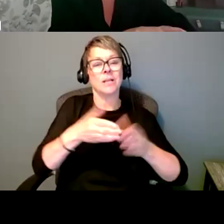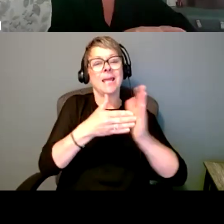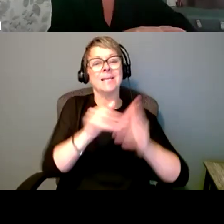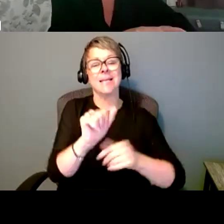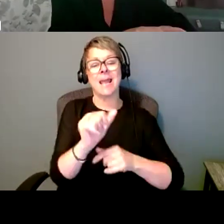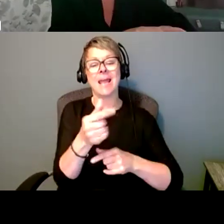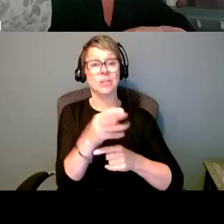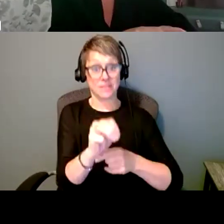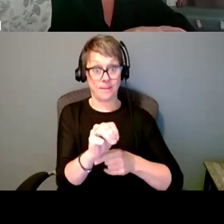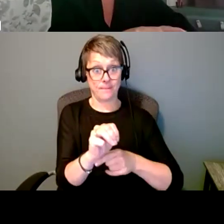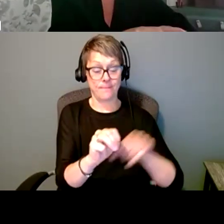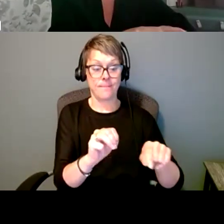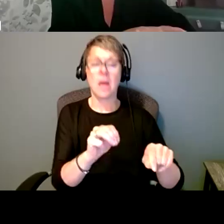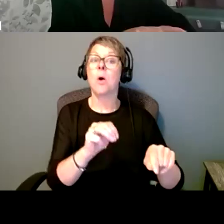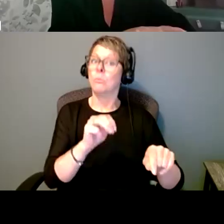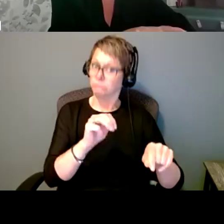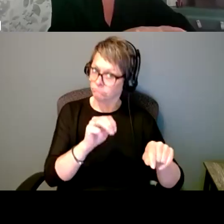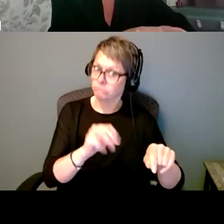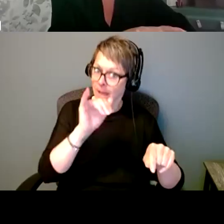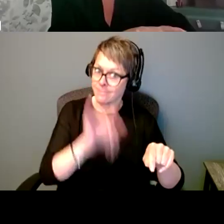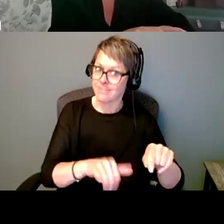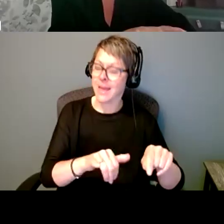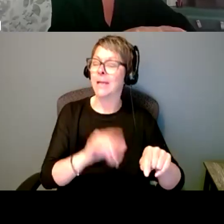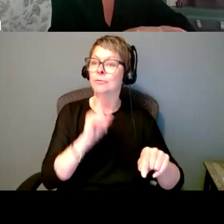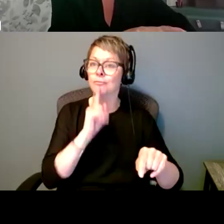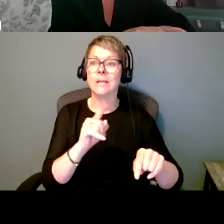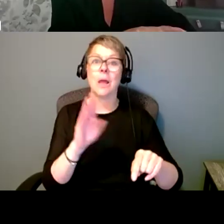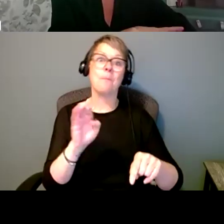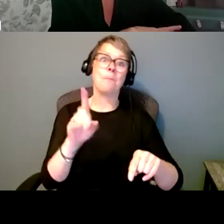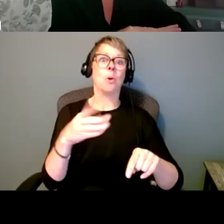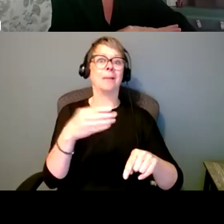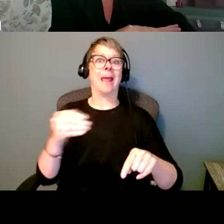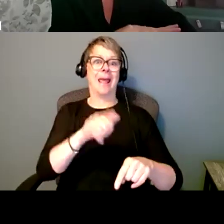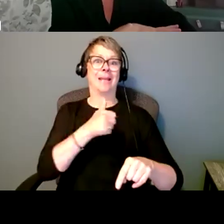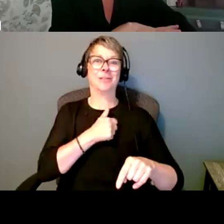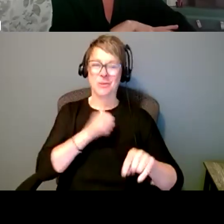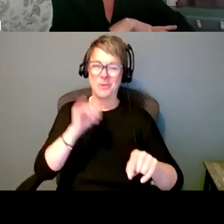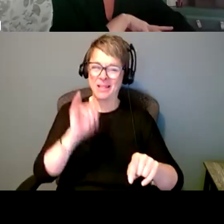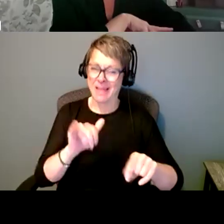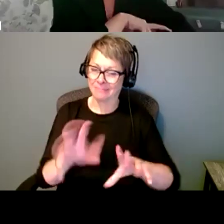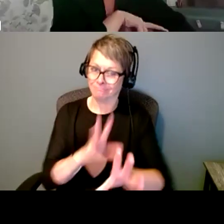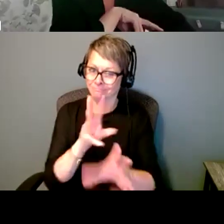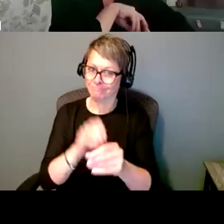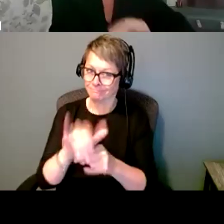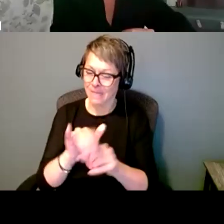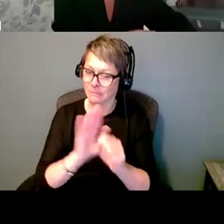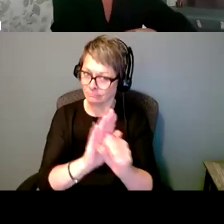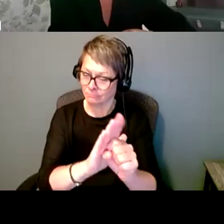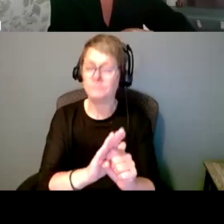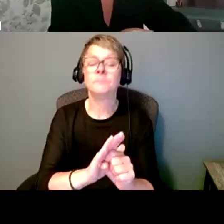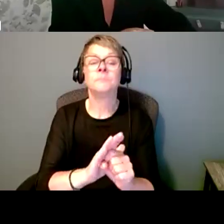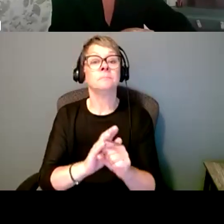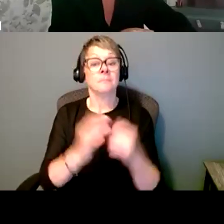a bold, age with bold and attitude in our advocacy. And I think, again, that's really grown. We now